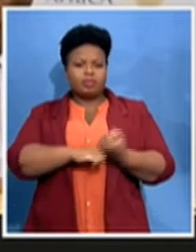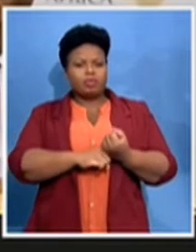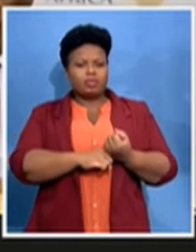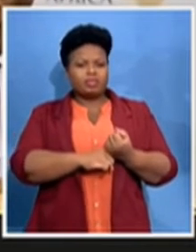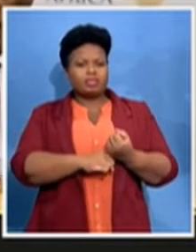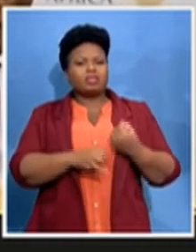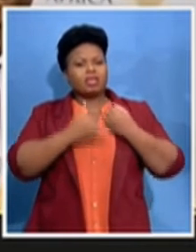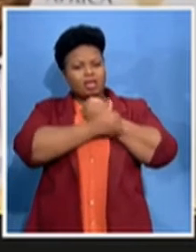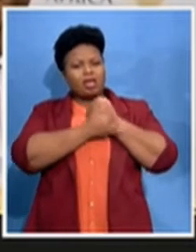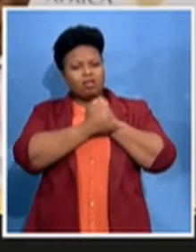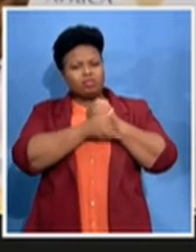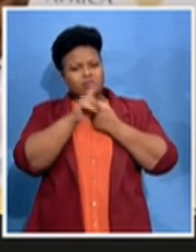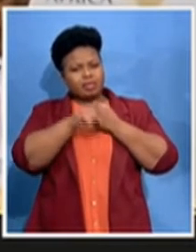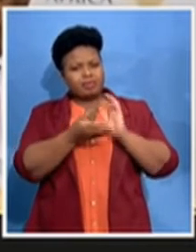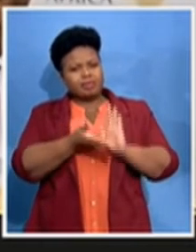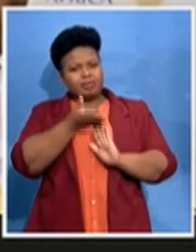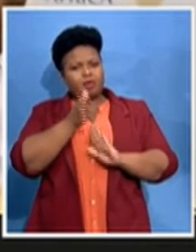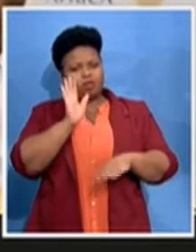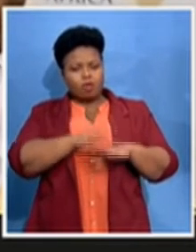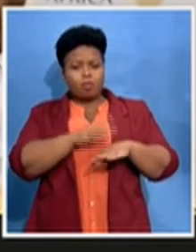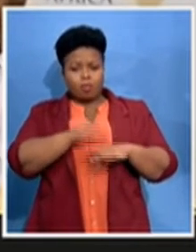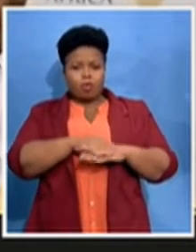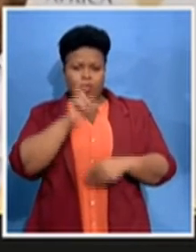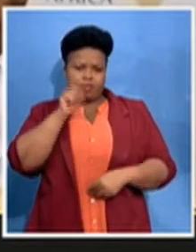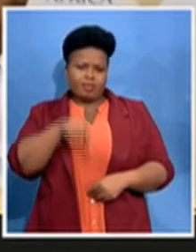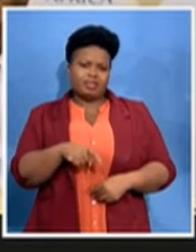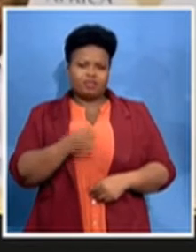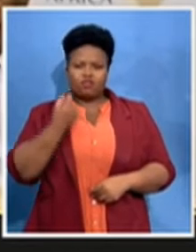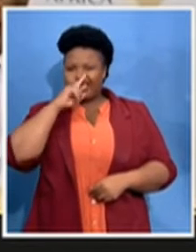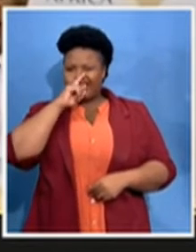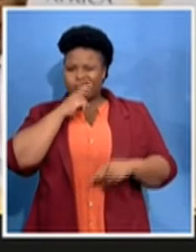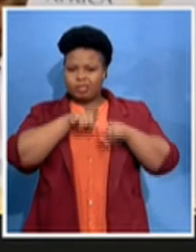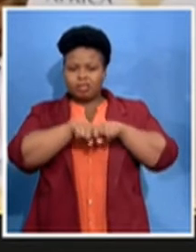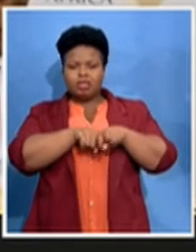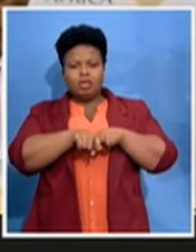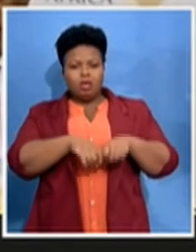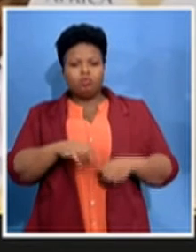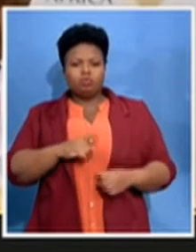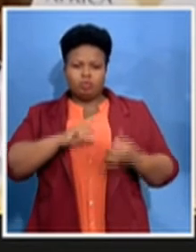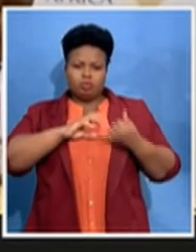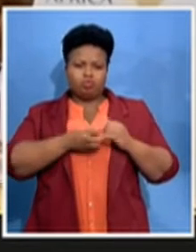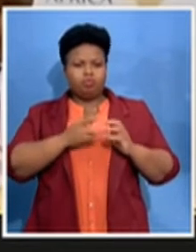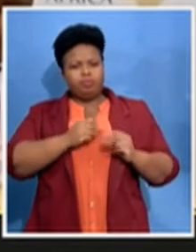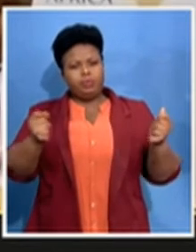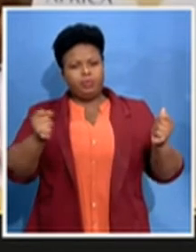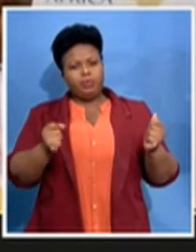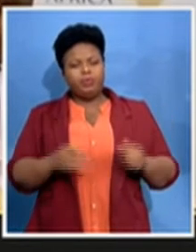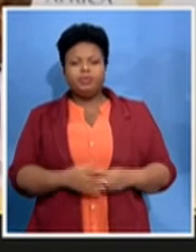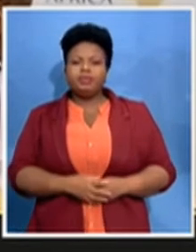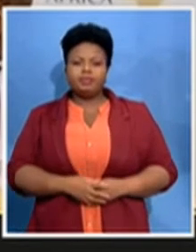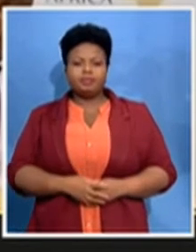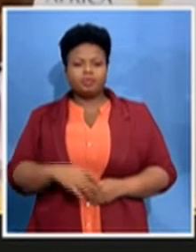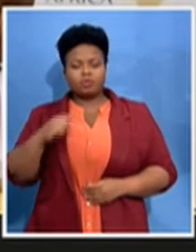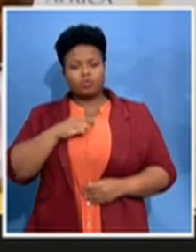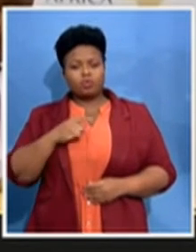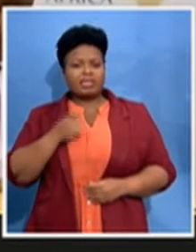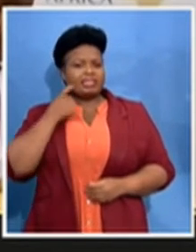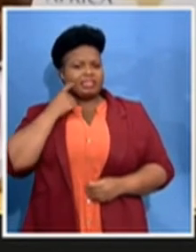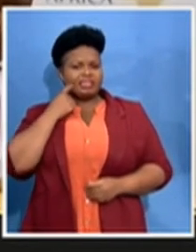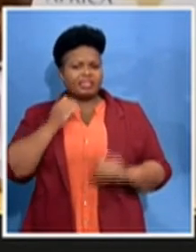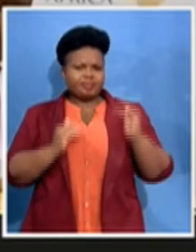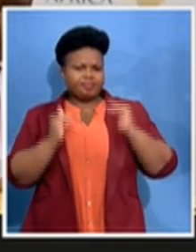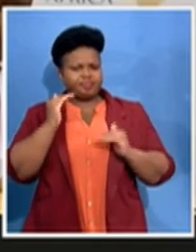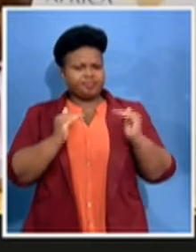because we believe that is rapid, is more is scalable, and is easy to use, and it gives you very